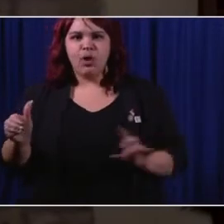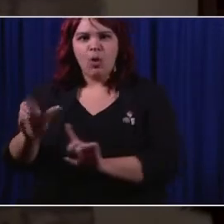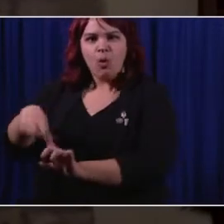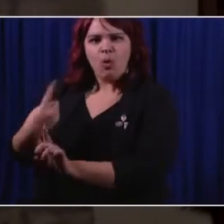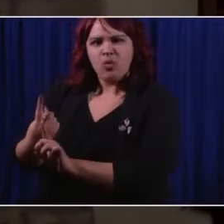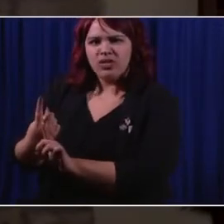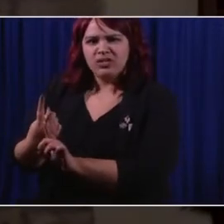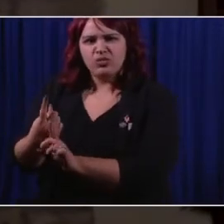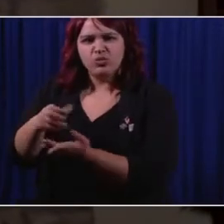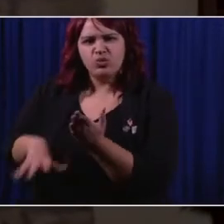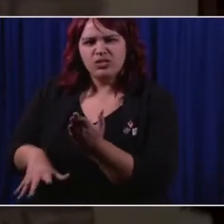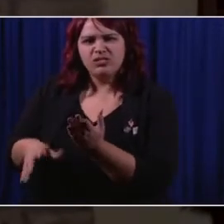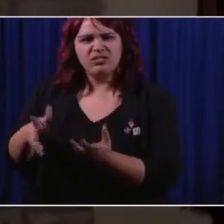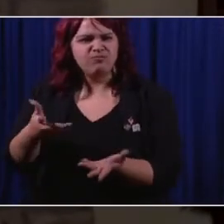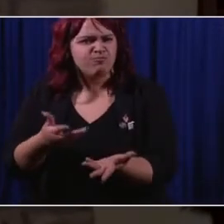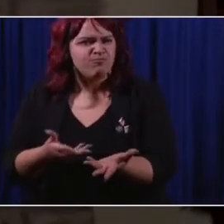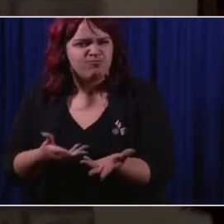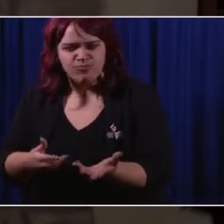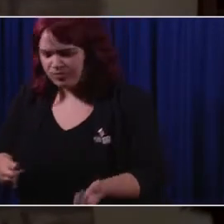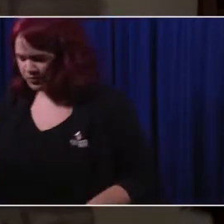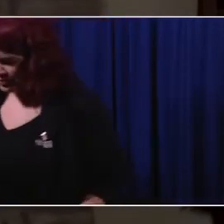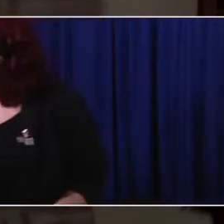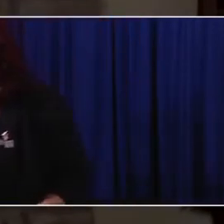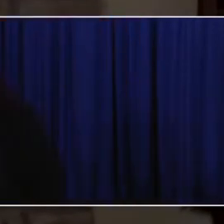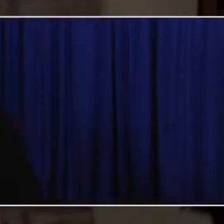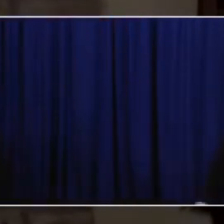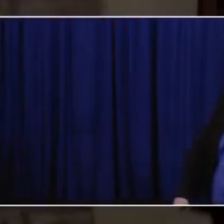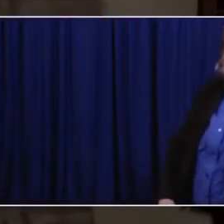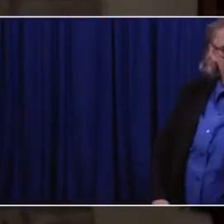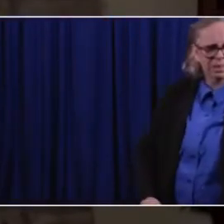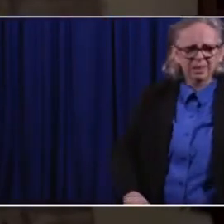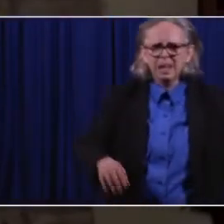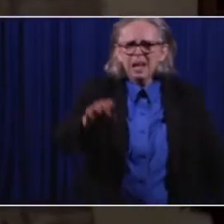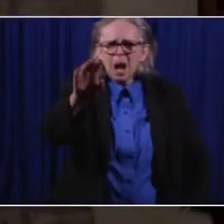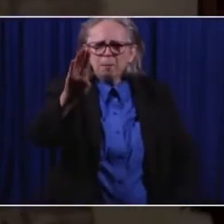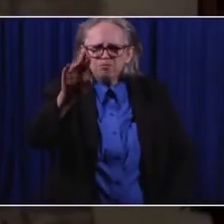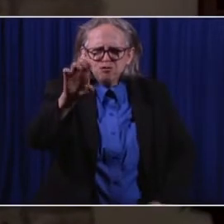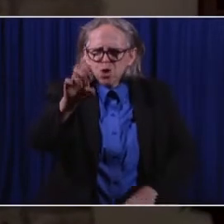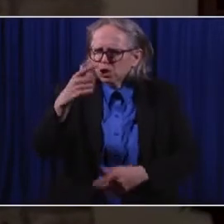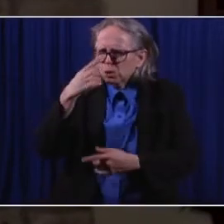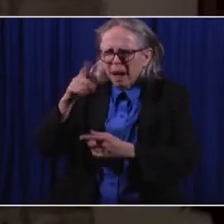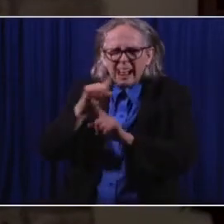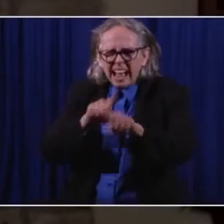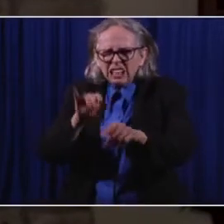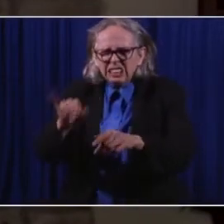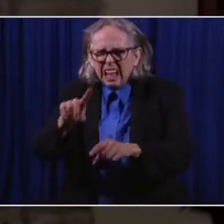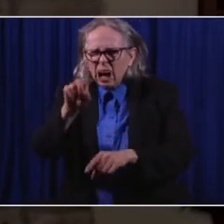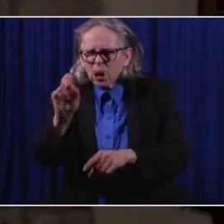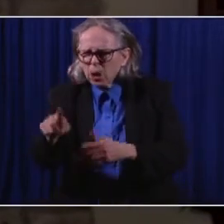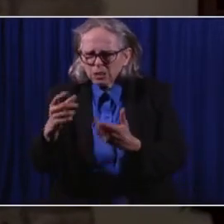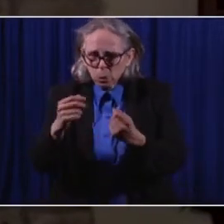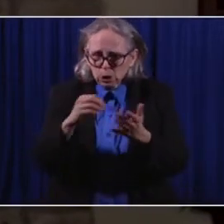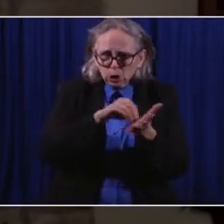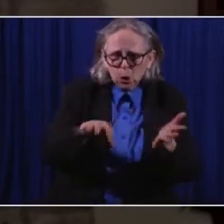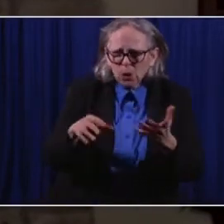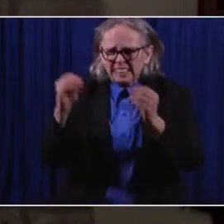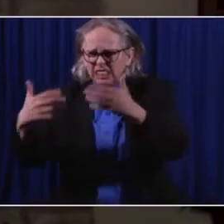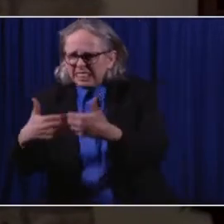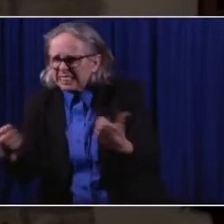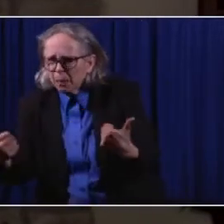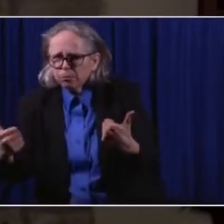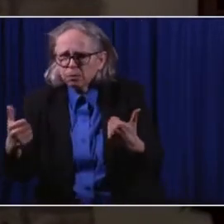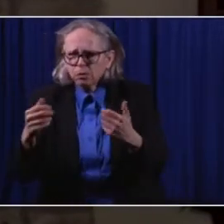Bruce, you have the answer to that. Yes. I mean, I assume anybody in the classroom becomes the same category. But that's